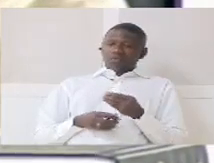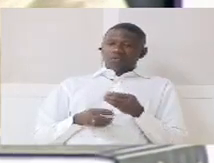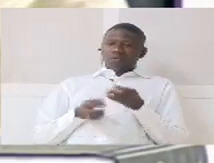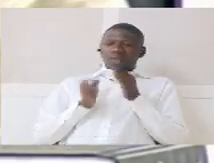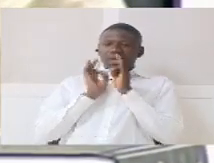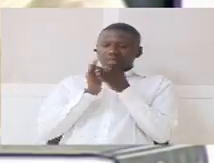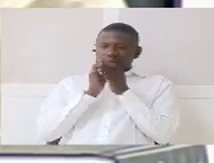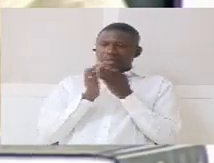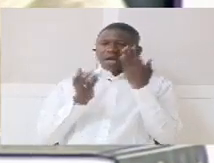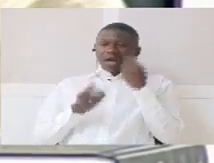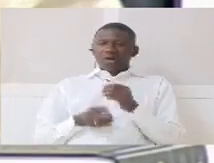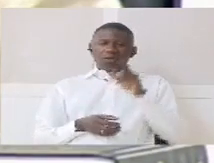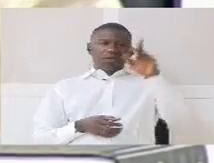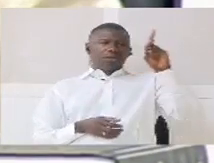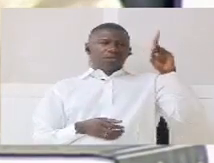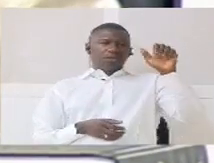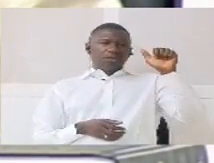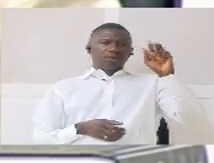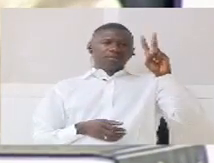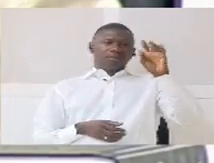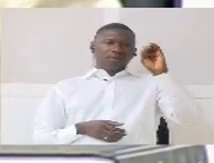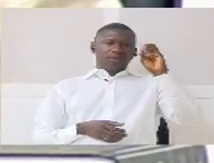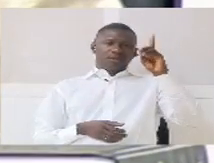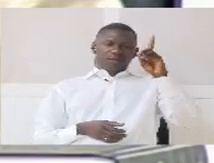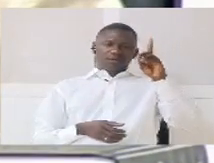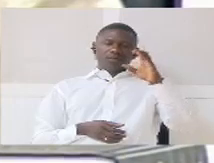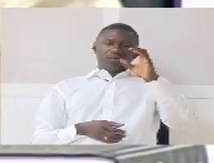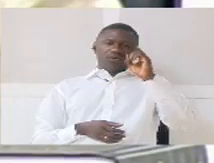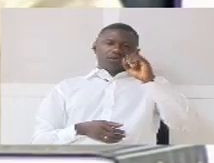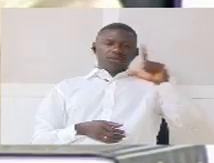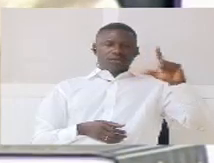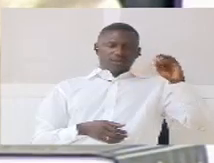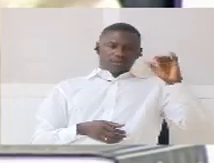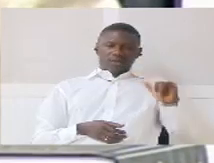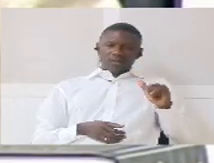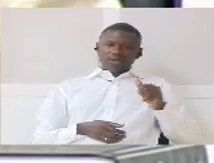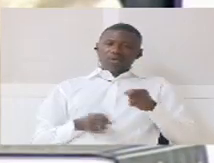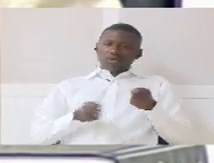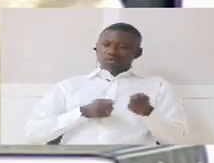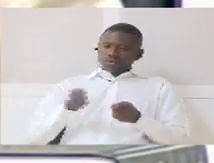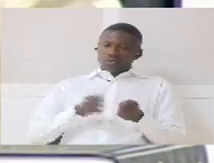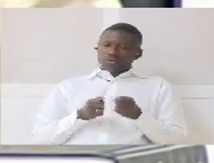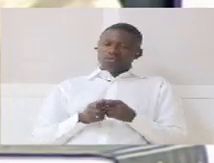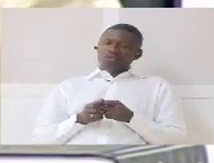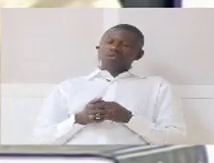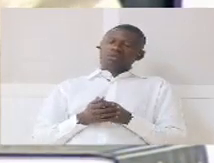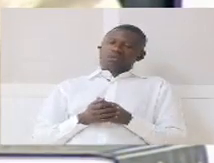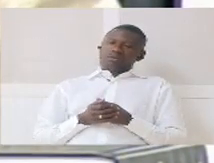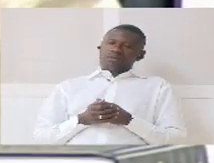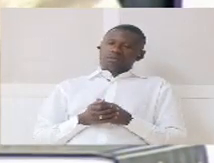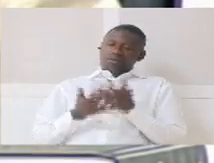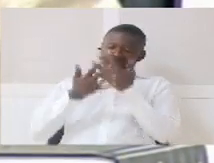fono la nyadi. Mandua wala koteke in our life. I don't pray for such again in our life. Until the Gambia ceases to